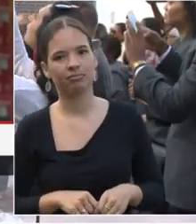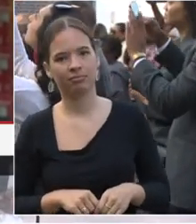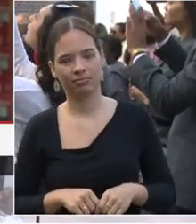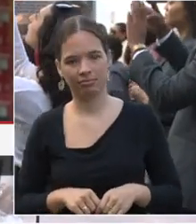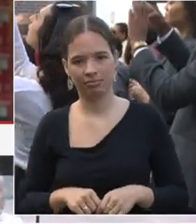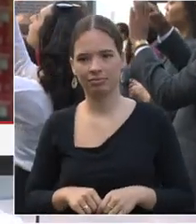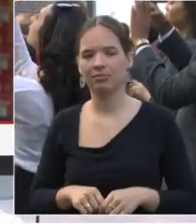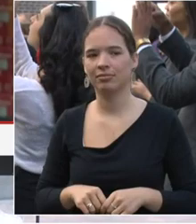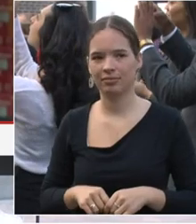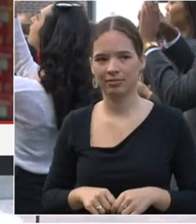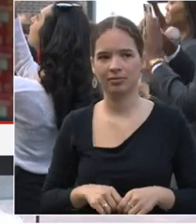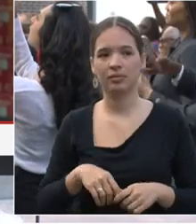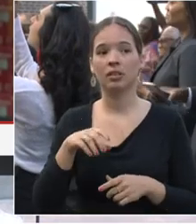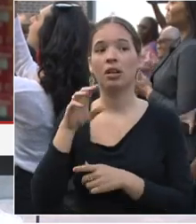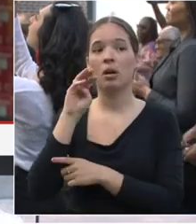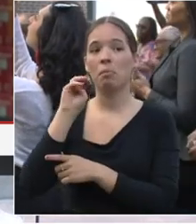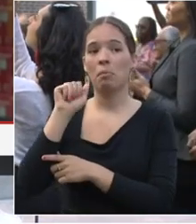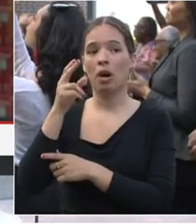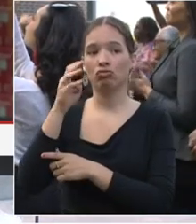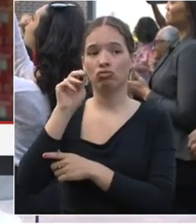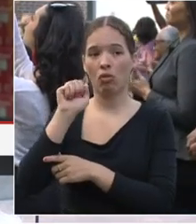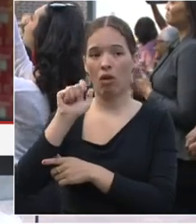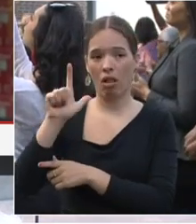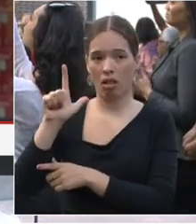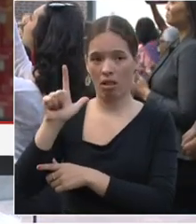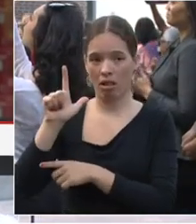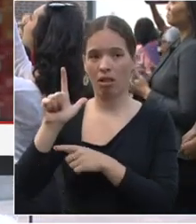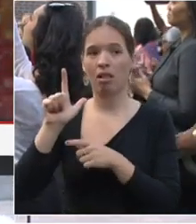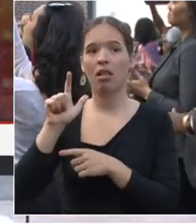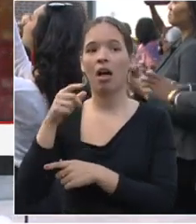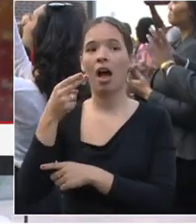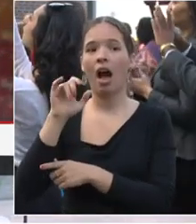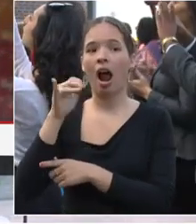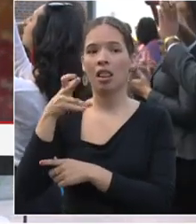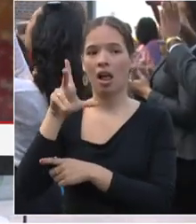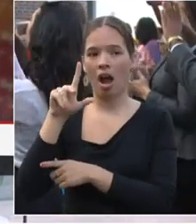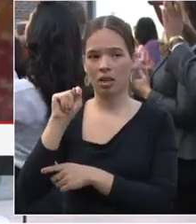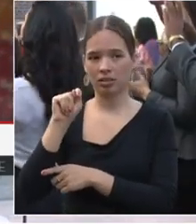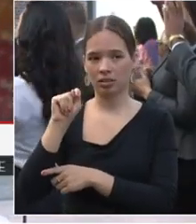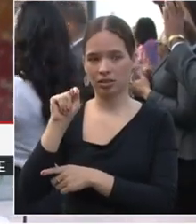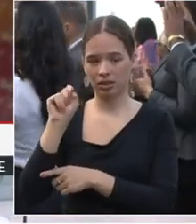And Marshall Heights, big round of applause.